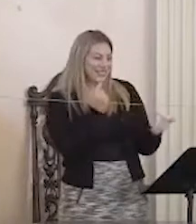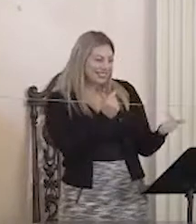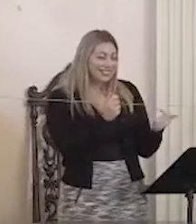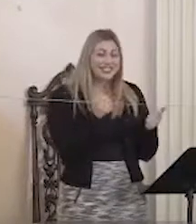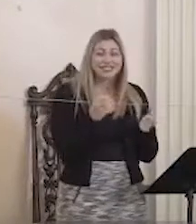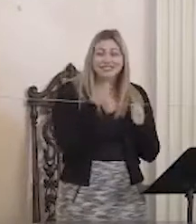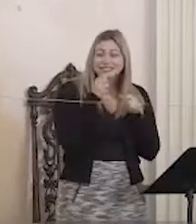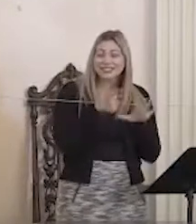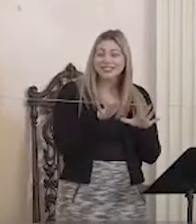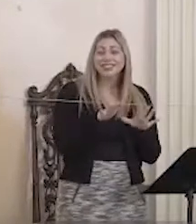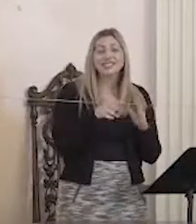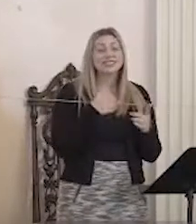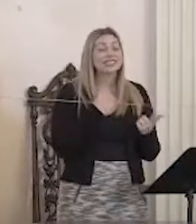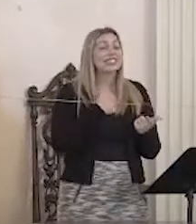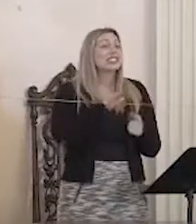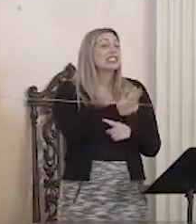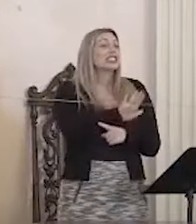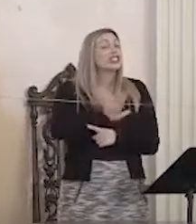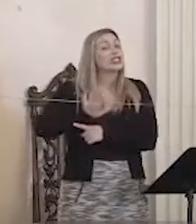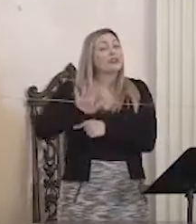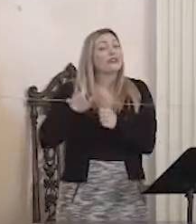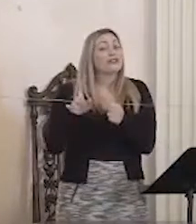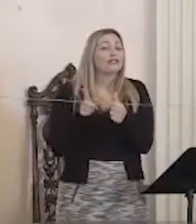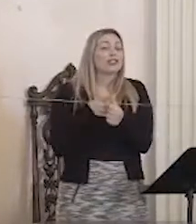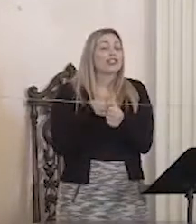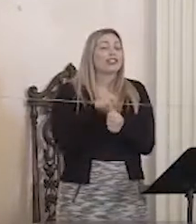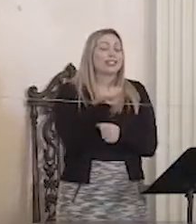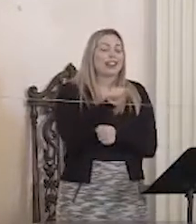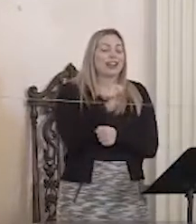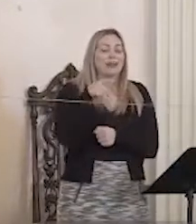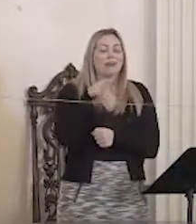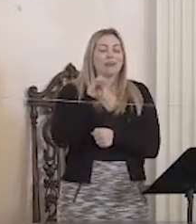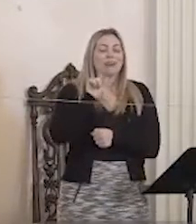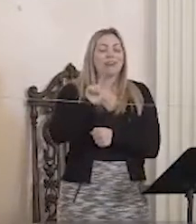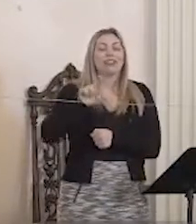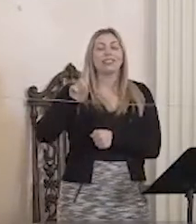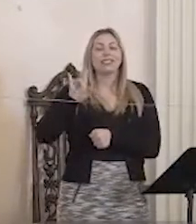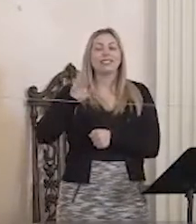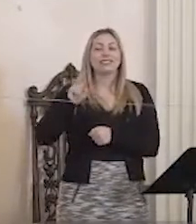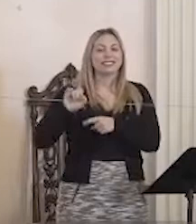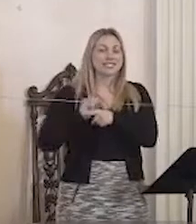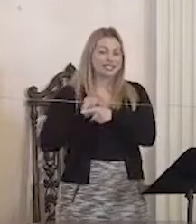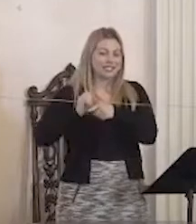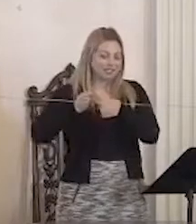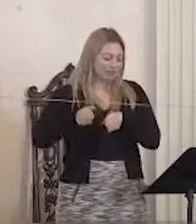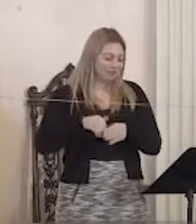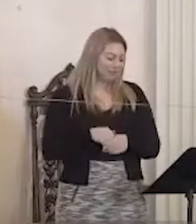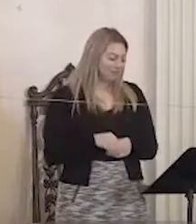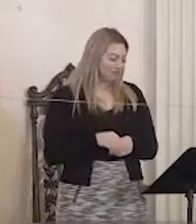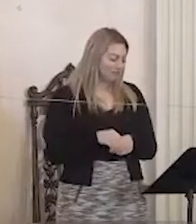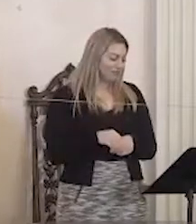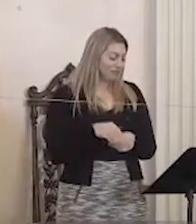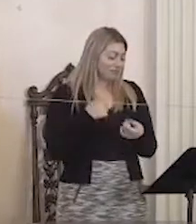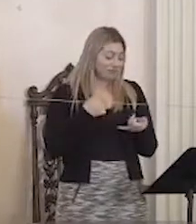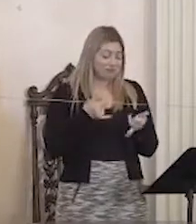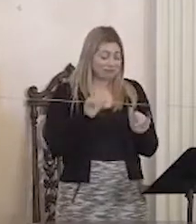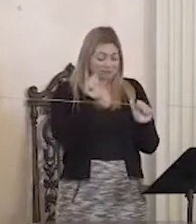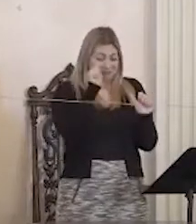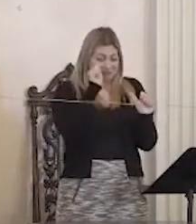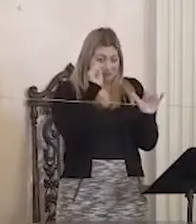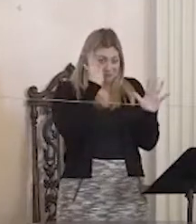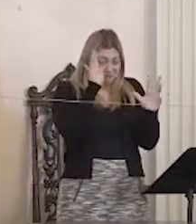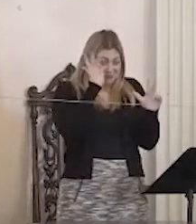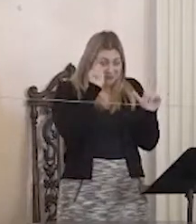So blessed to be your first A. Powell Davies intern. I'm still